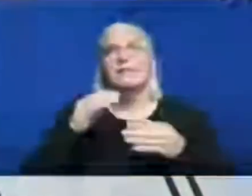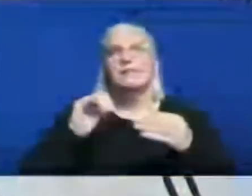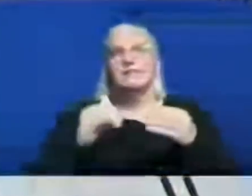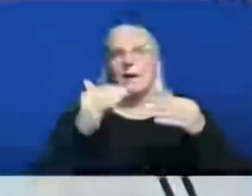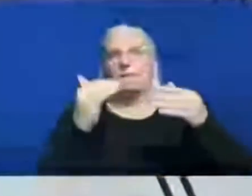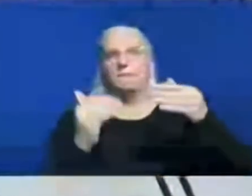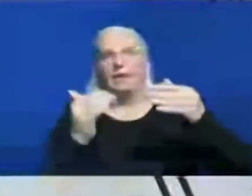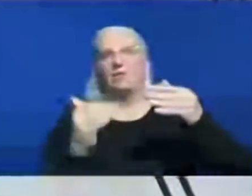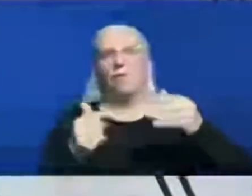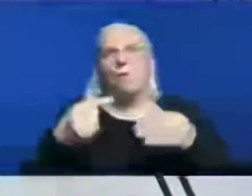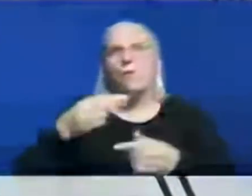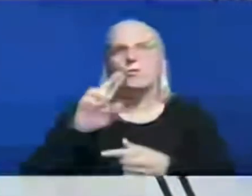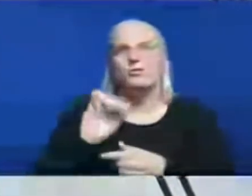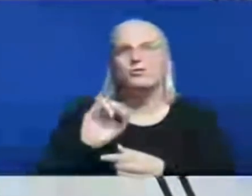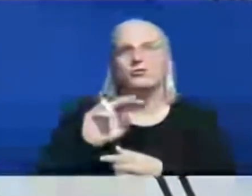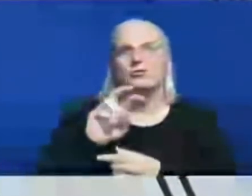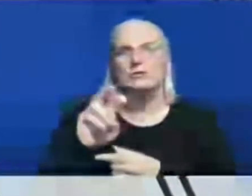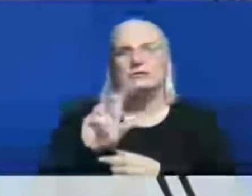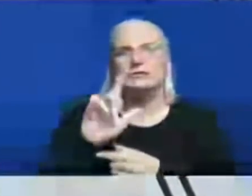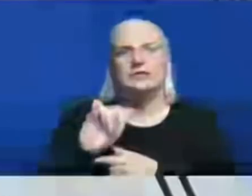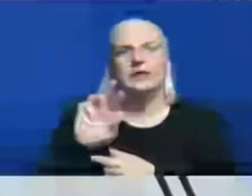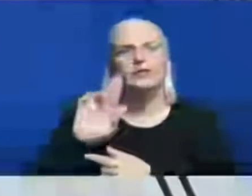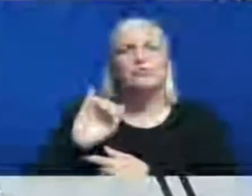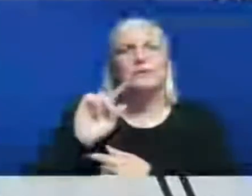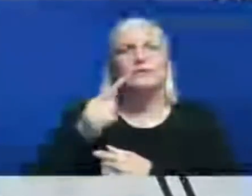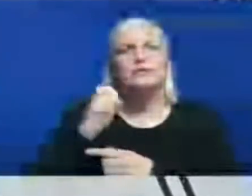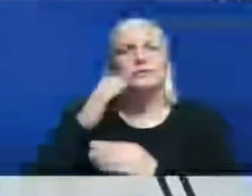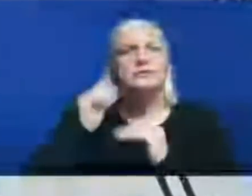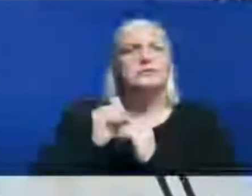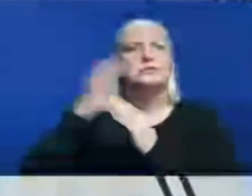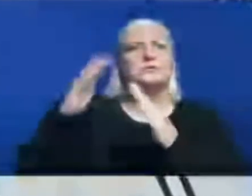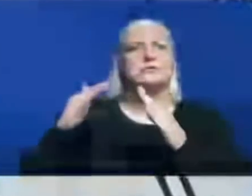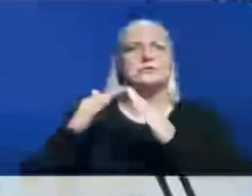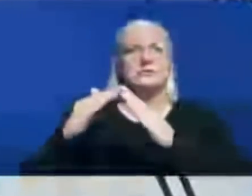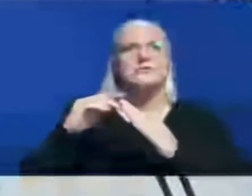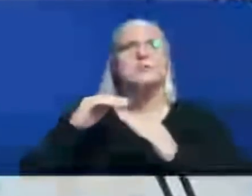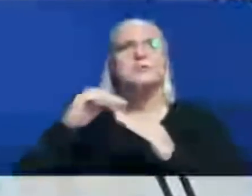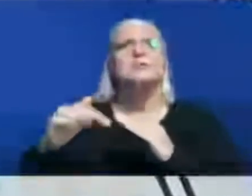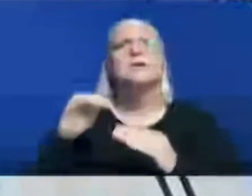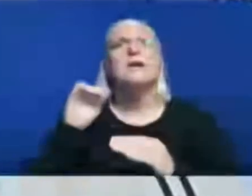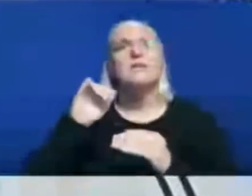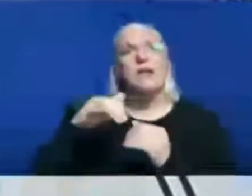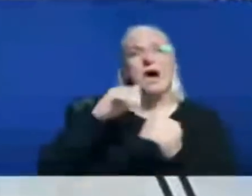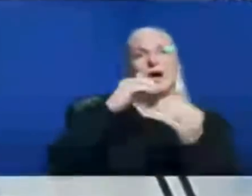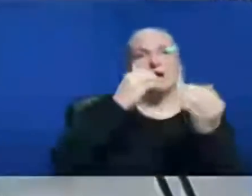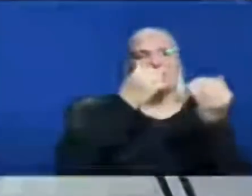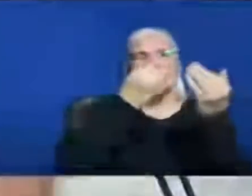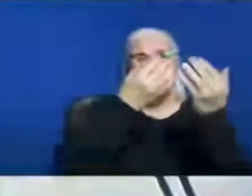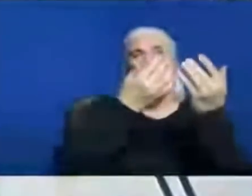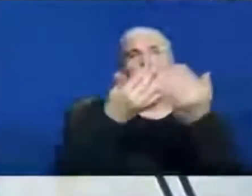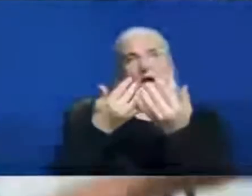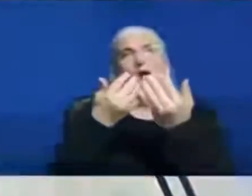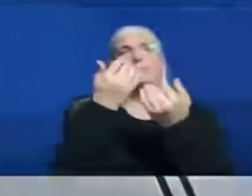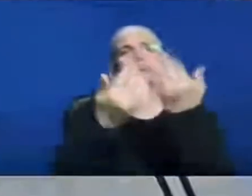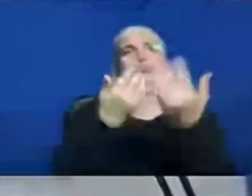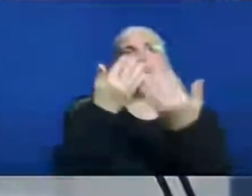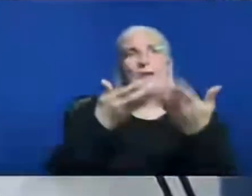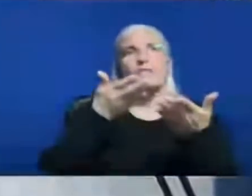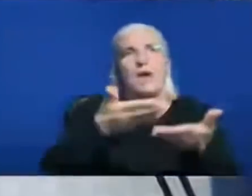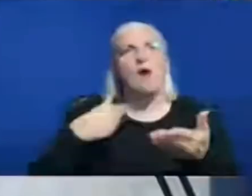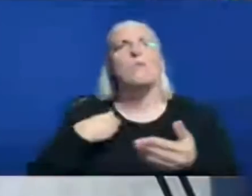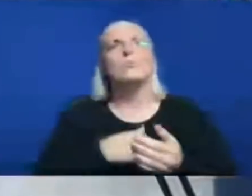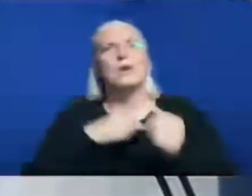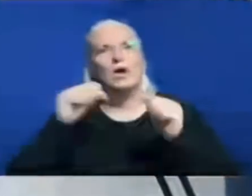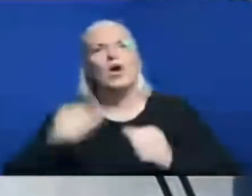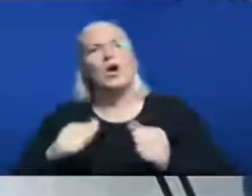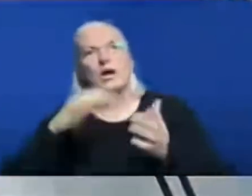slope. It moved, and then it parked itself for a couple days where we were able to get some hand crews in there. We went from the bottom, we went from the top, we developed a